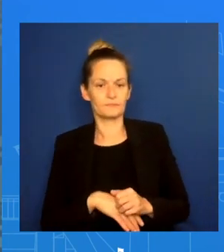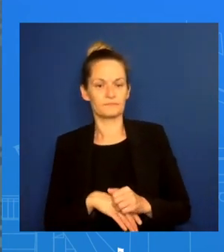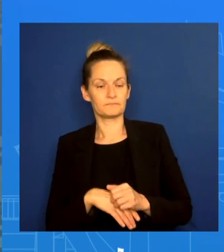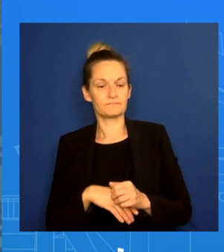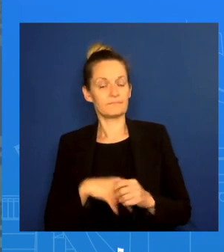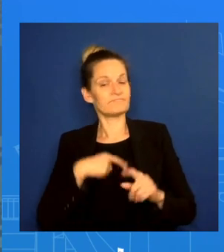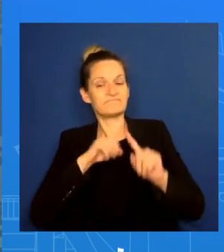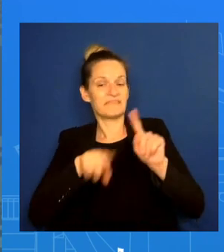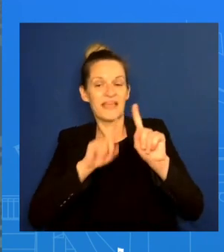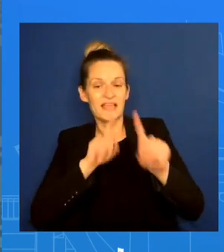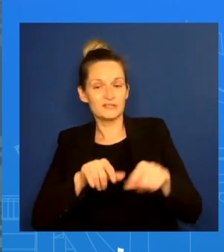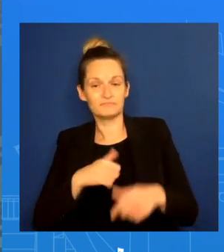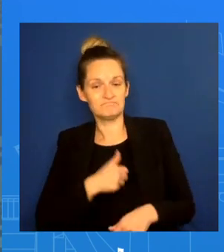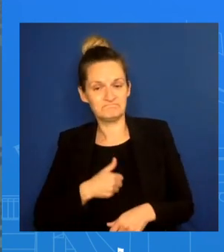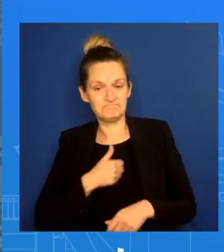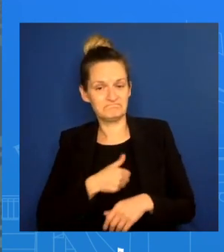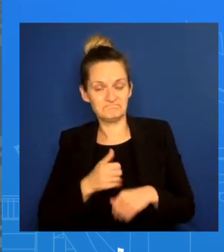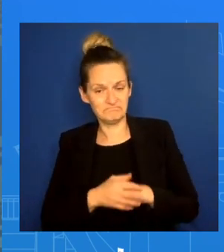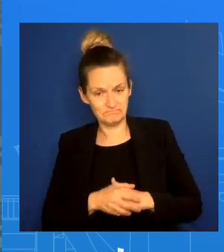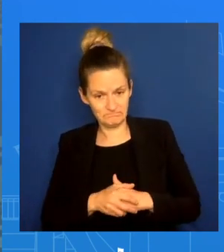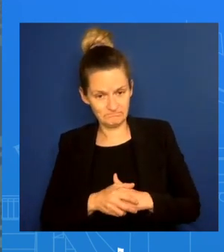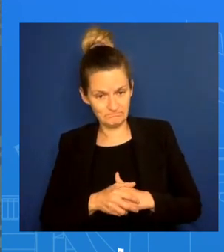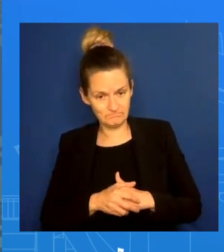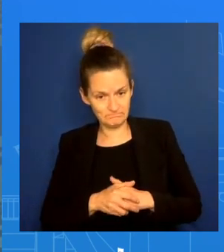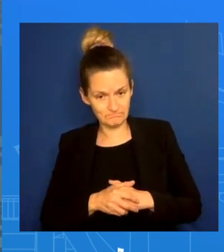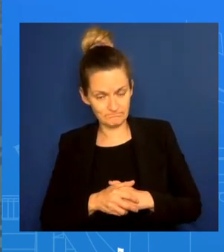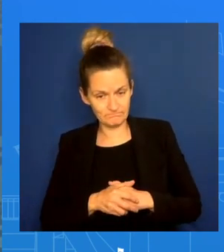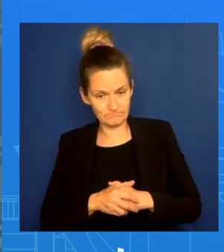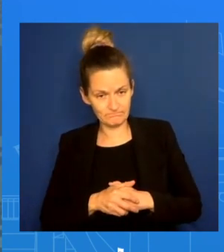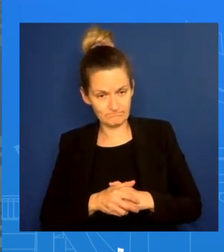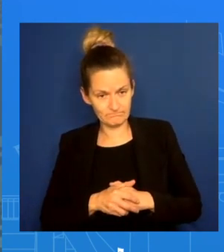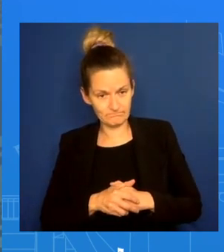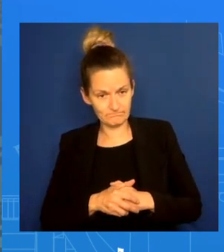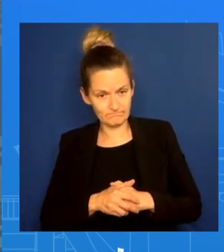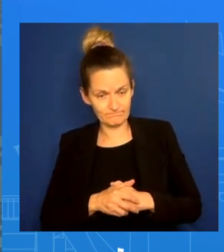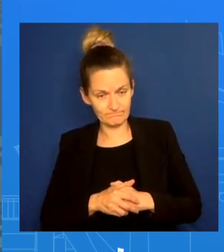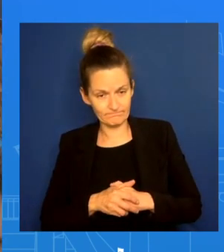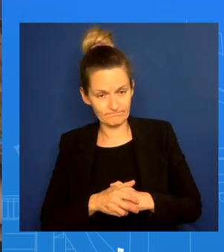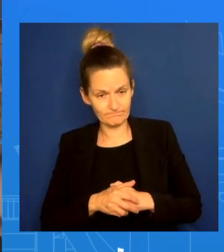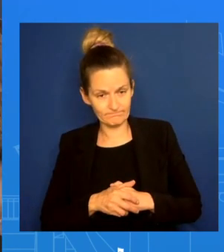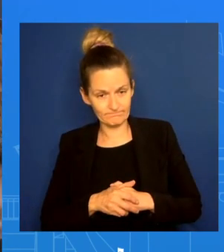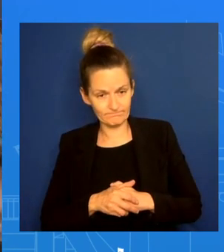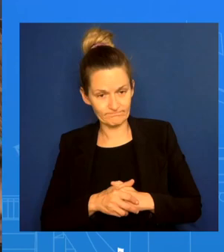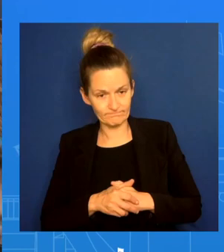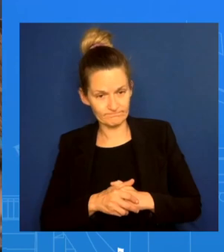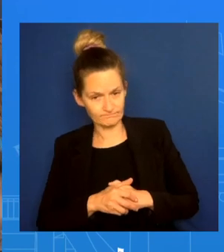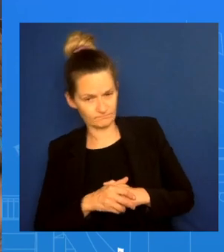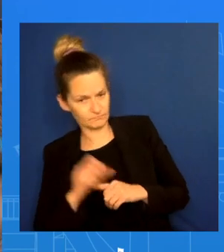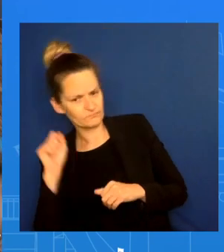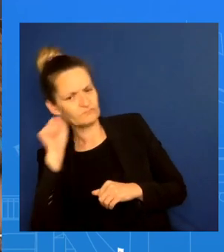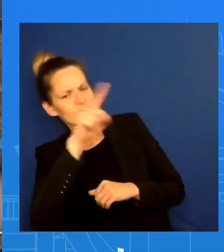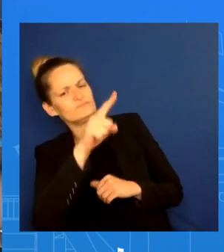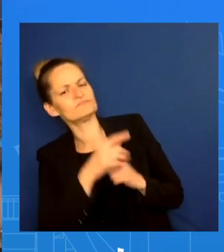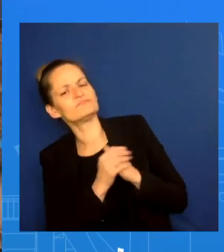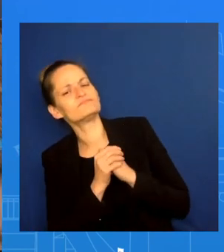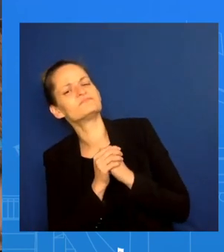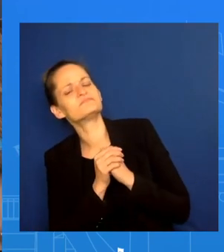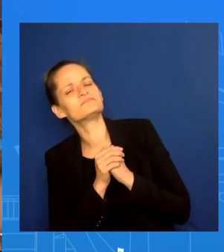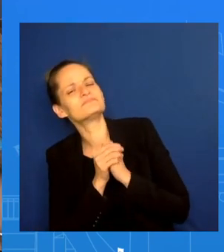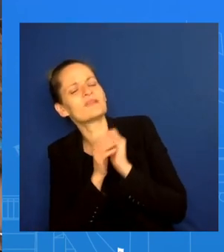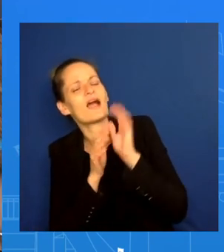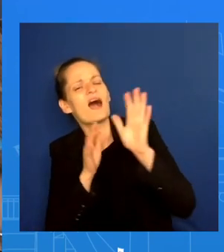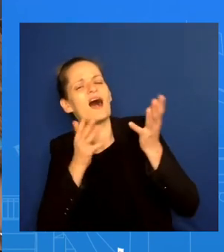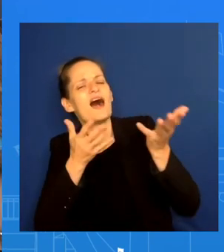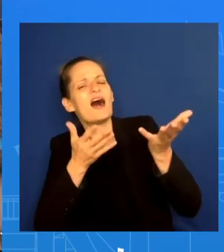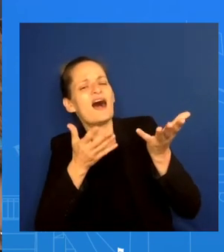details about the negotiations with Ryder and Wheeler. However, was there any conversation with the family